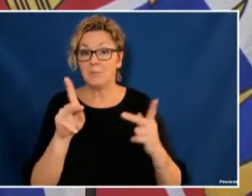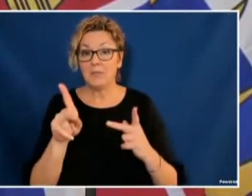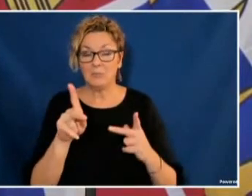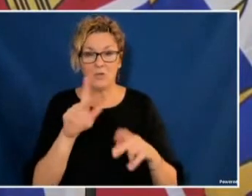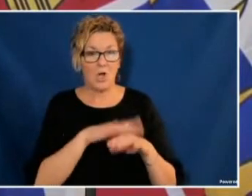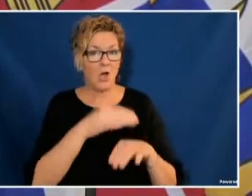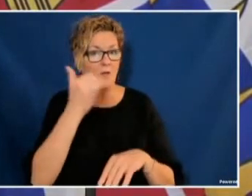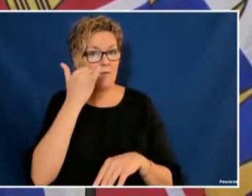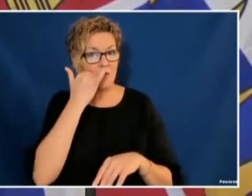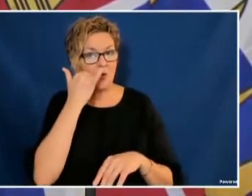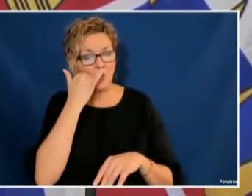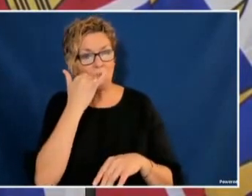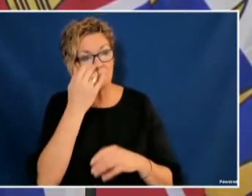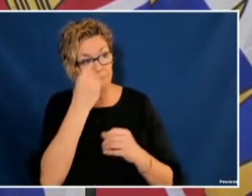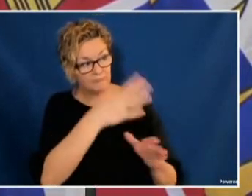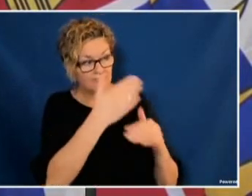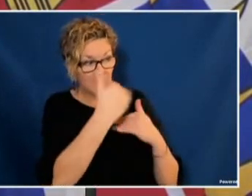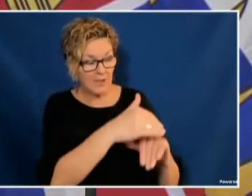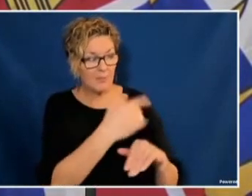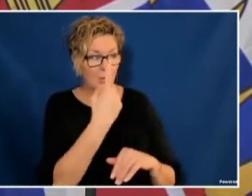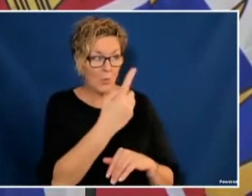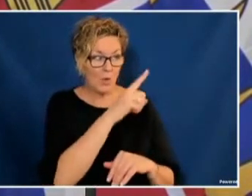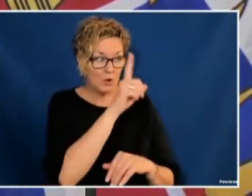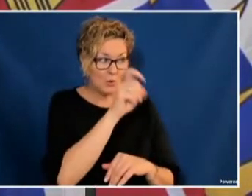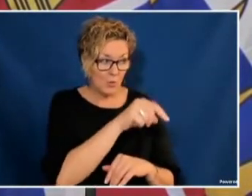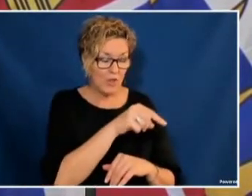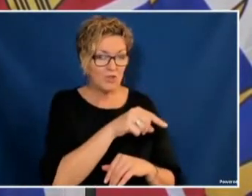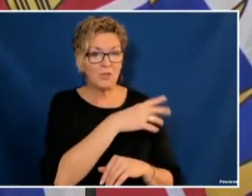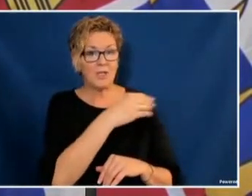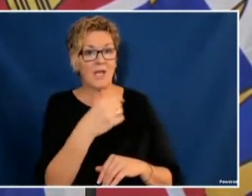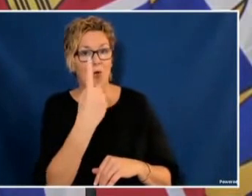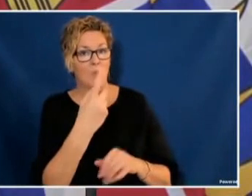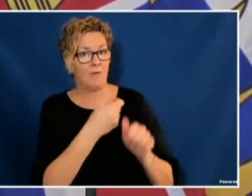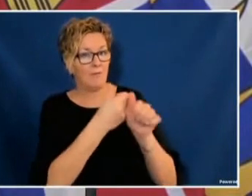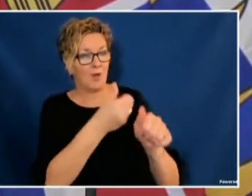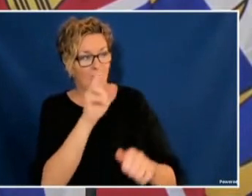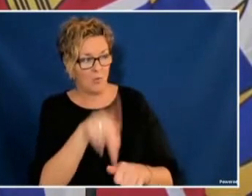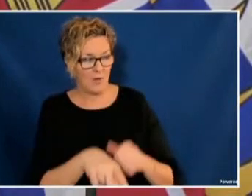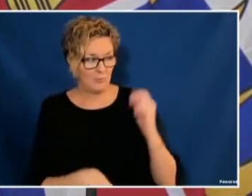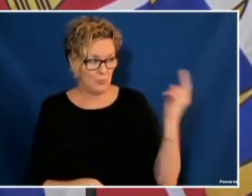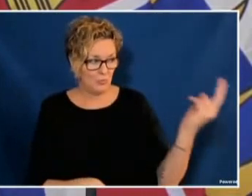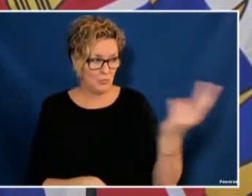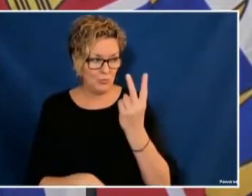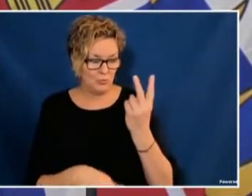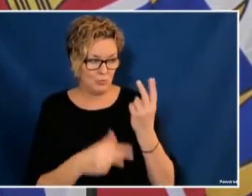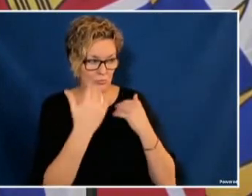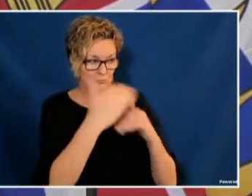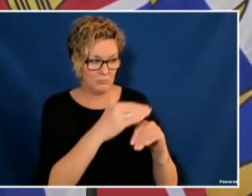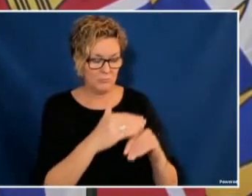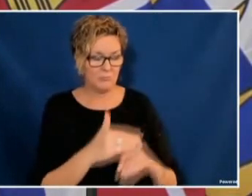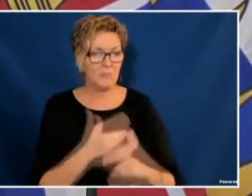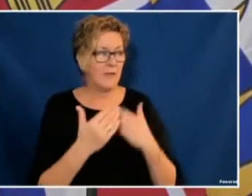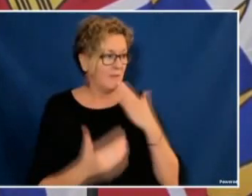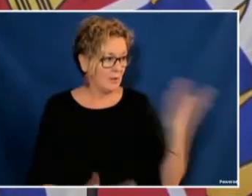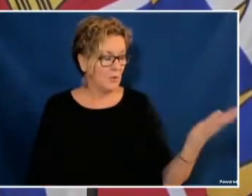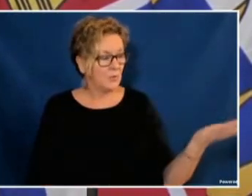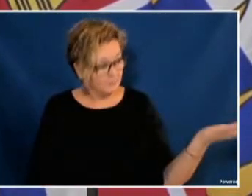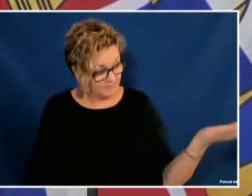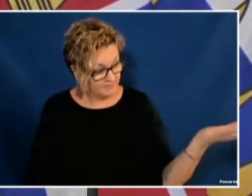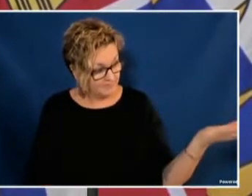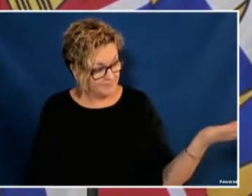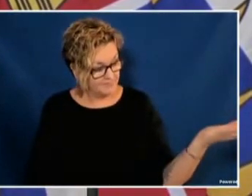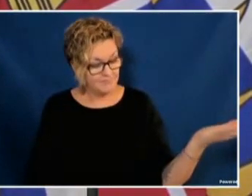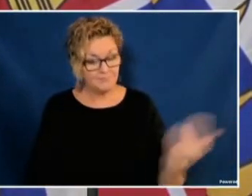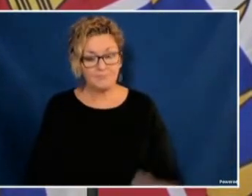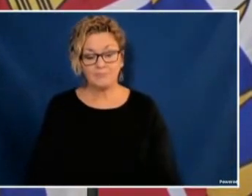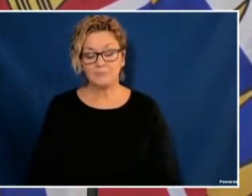with their supervisor and the protocols were followed. So I think it was done well. Have a follow-up on? Yeah, I